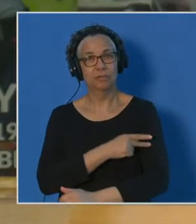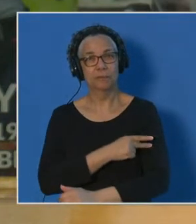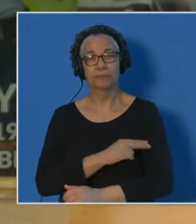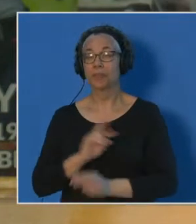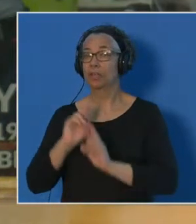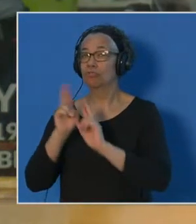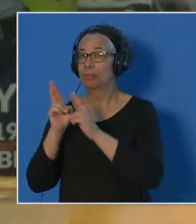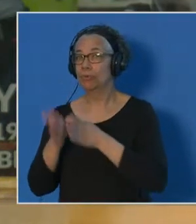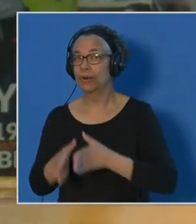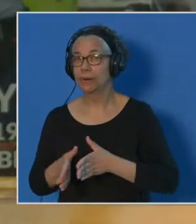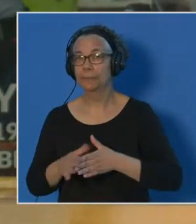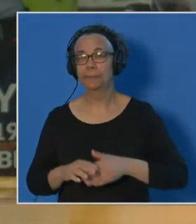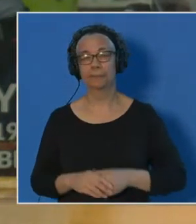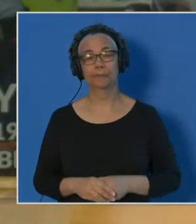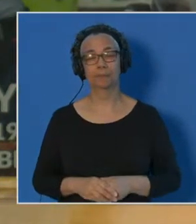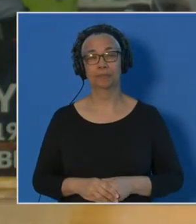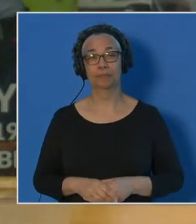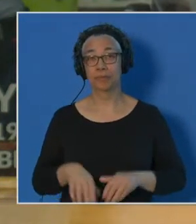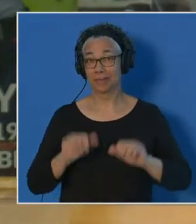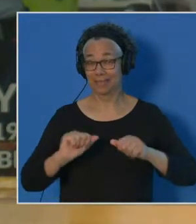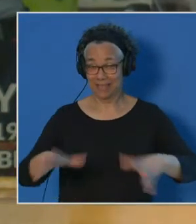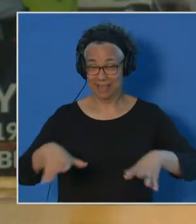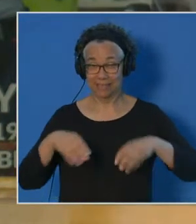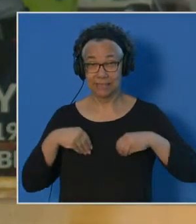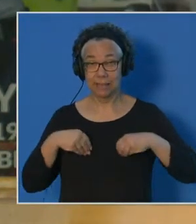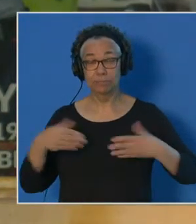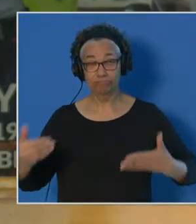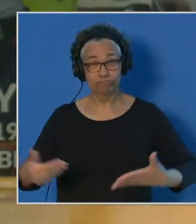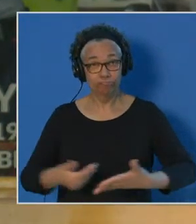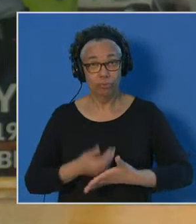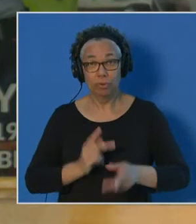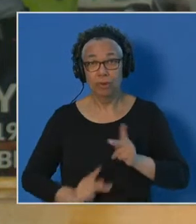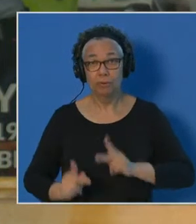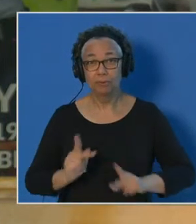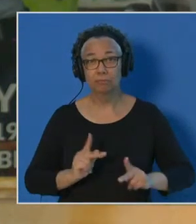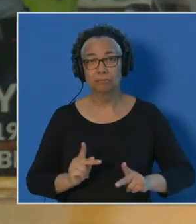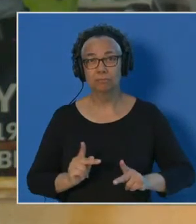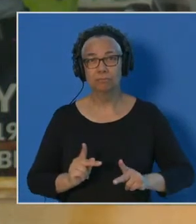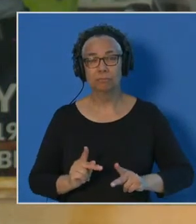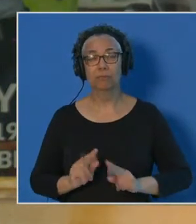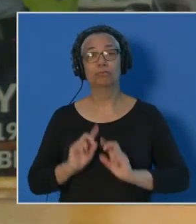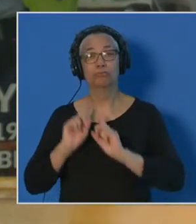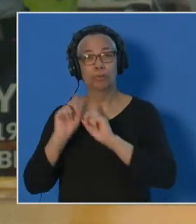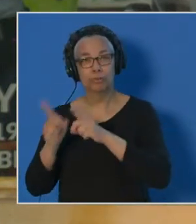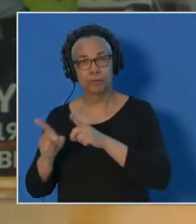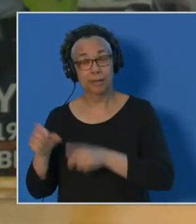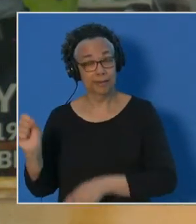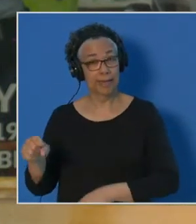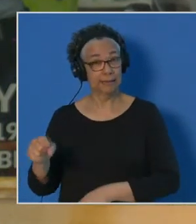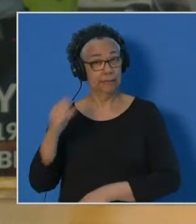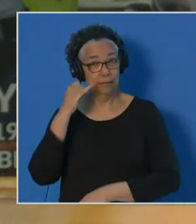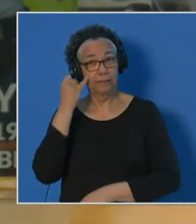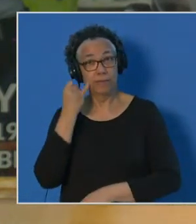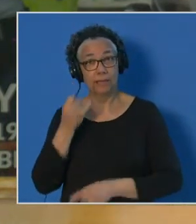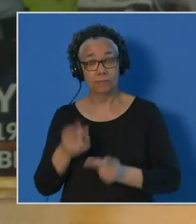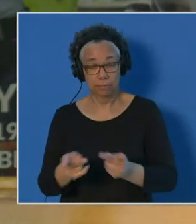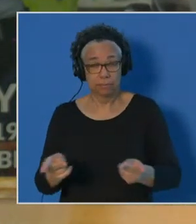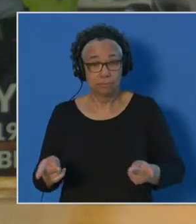it. Say, if are they able to take new residents? Oh, absolutely, if they have space.